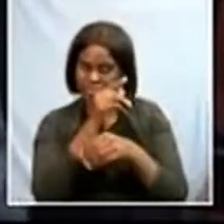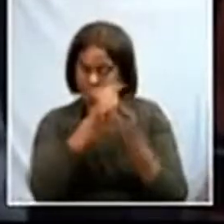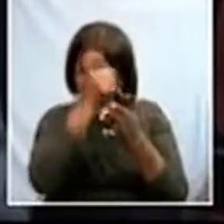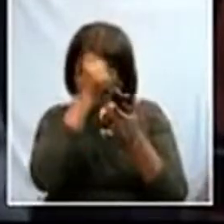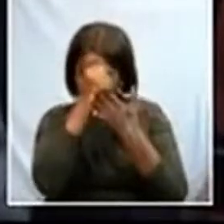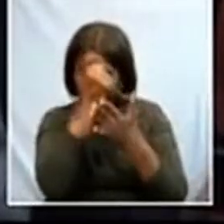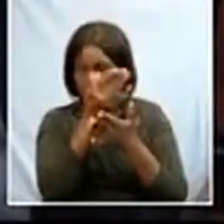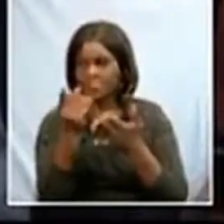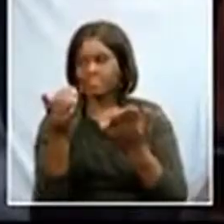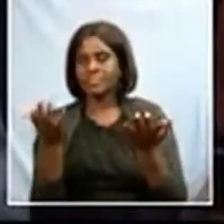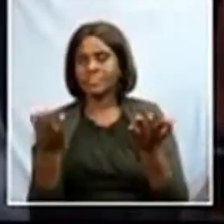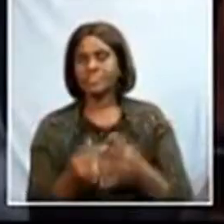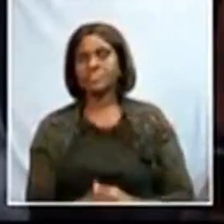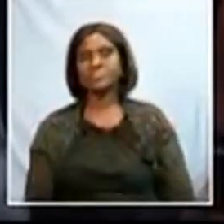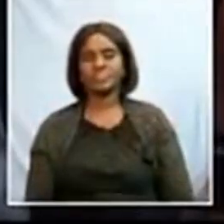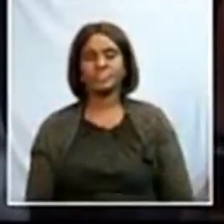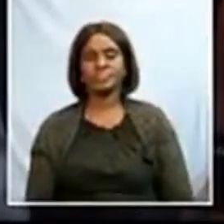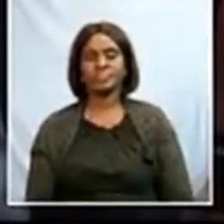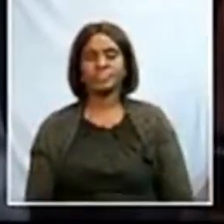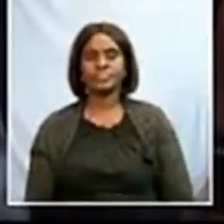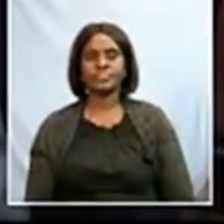students there?